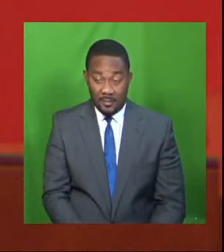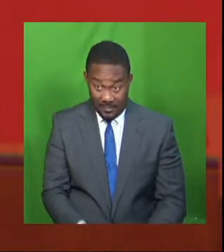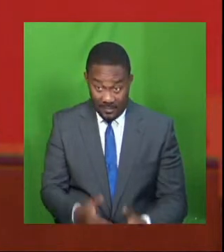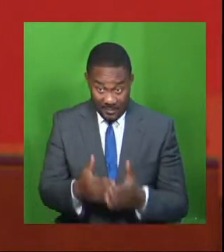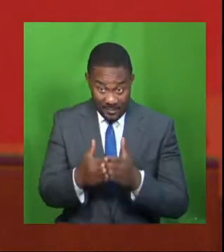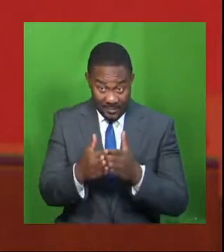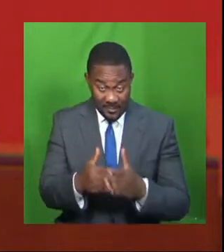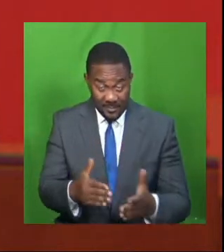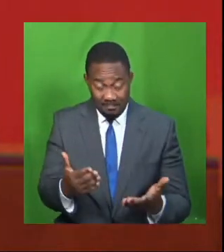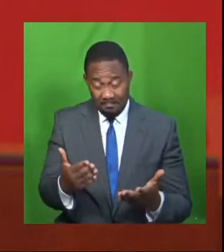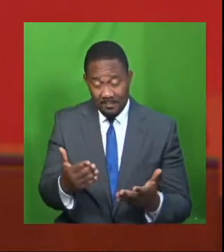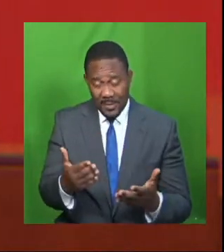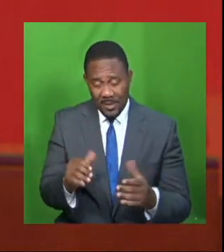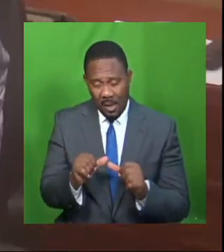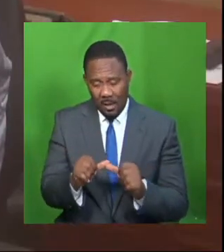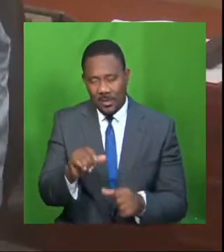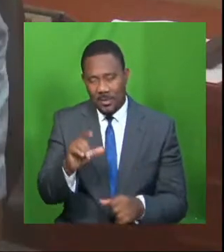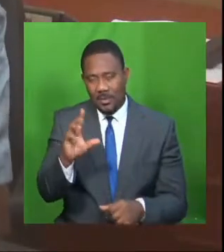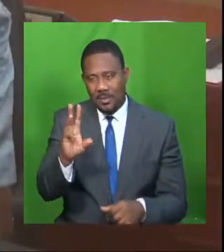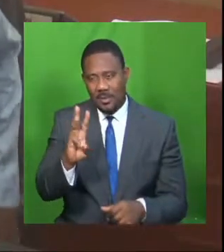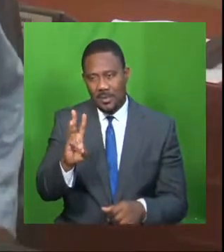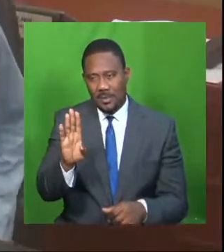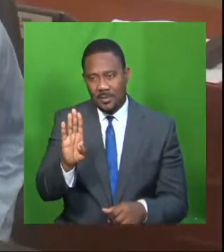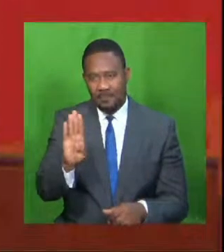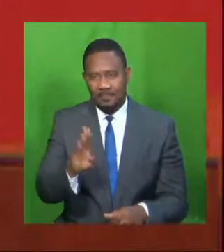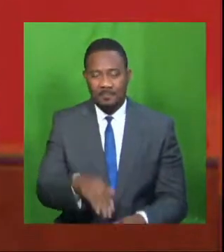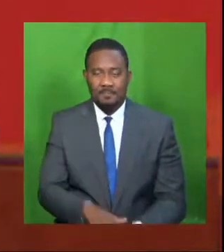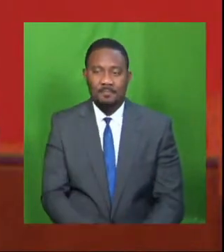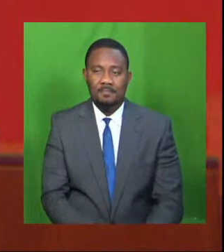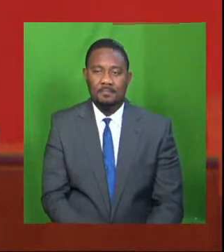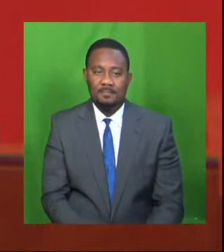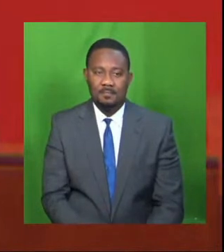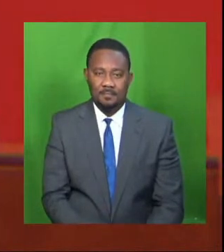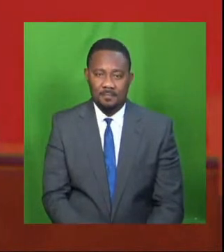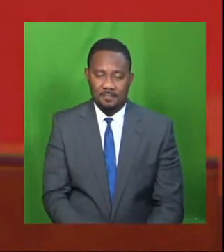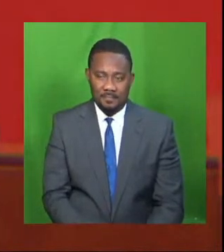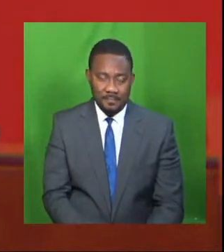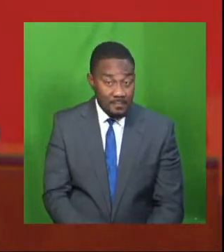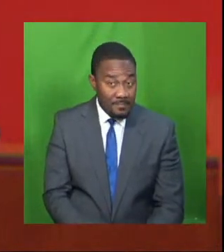that it's withdrawn, then he could do the others subsequent to that.